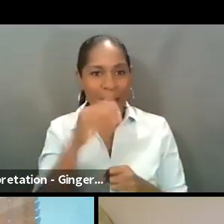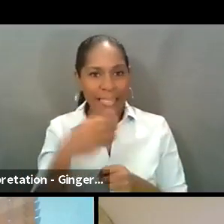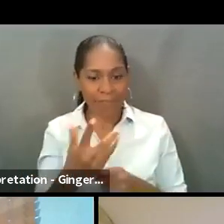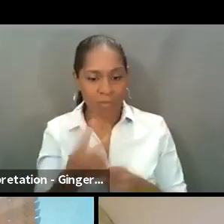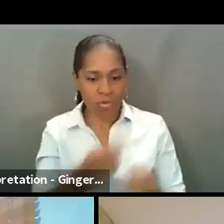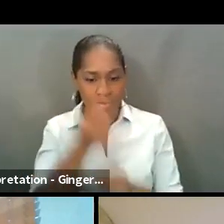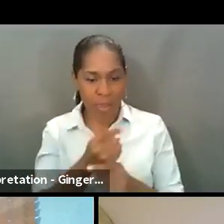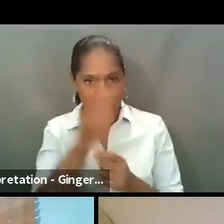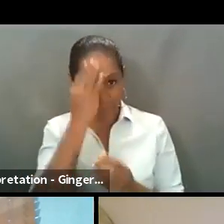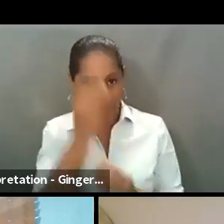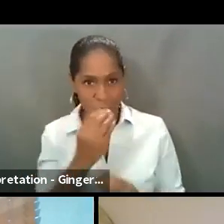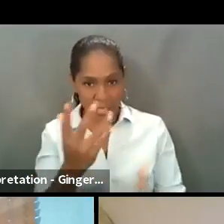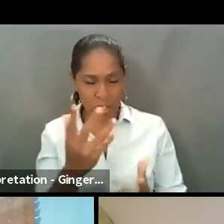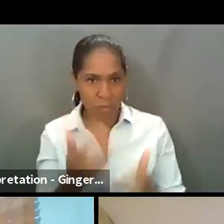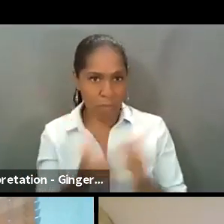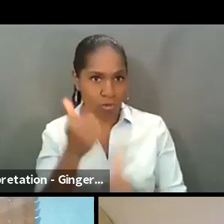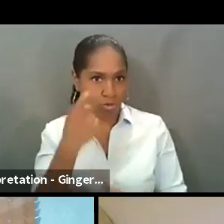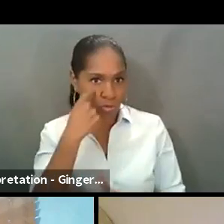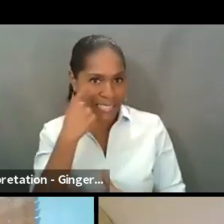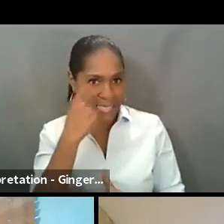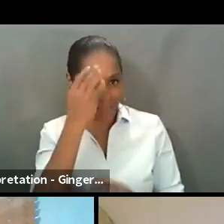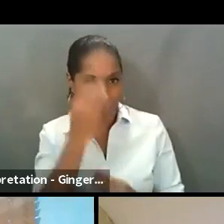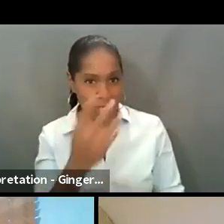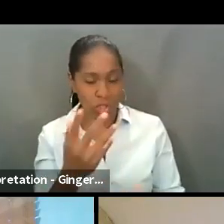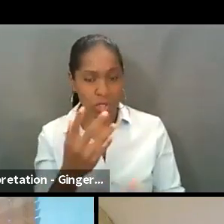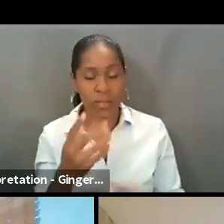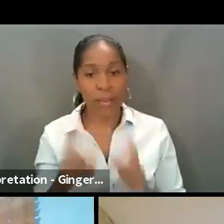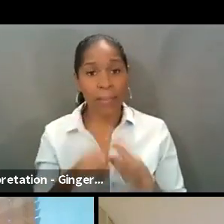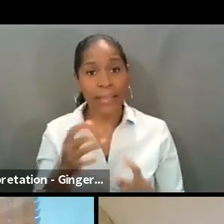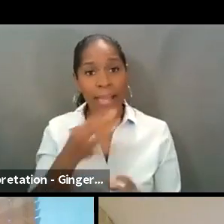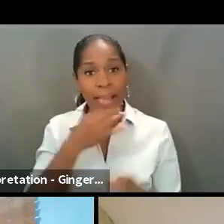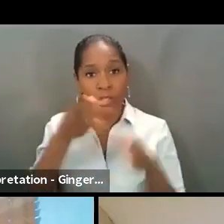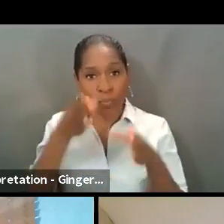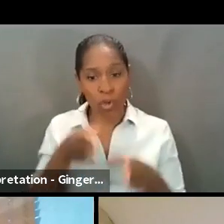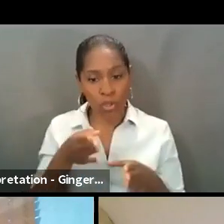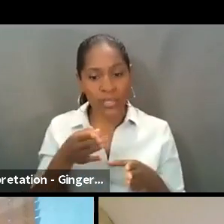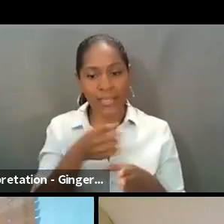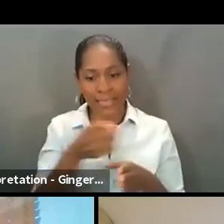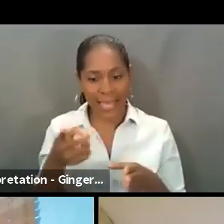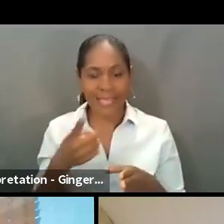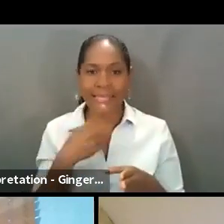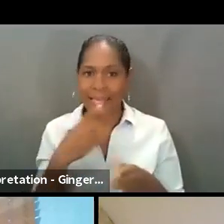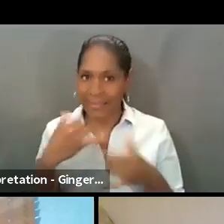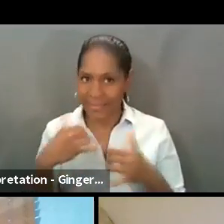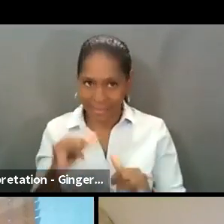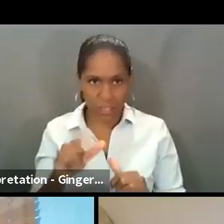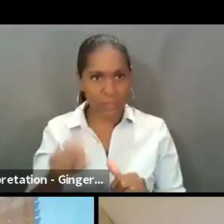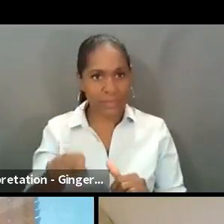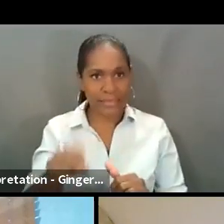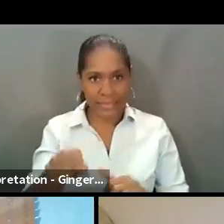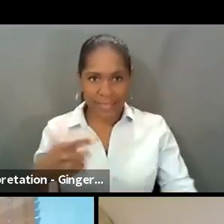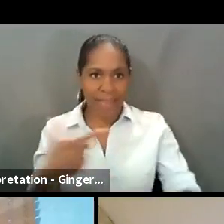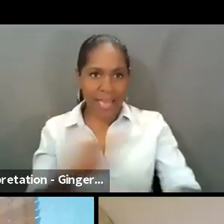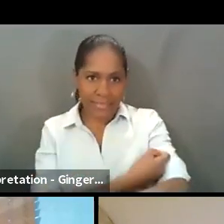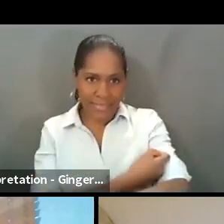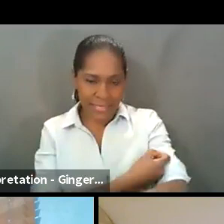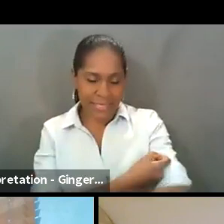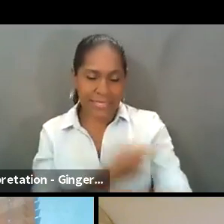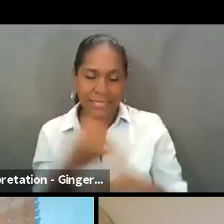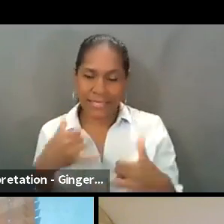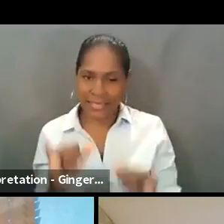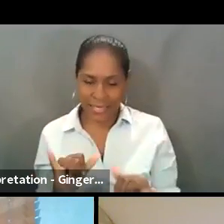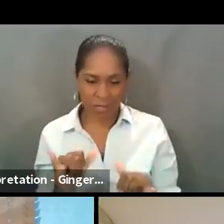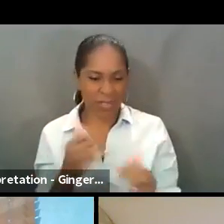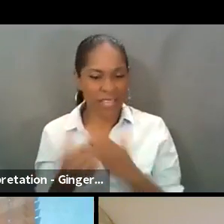And the experts are really indicating that it is still appropriate to get the vaccine, even